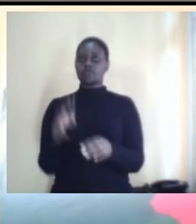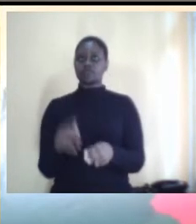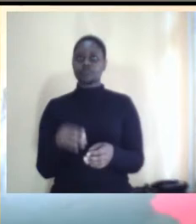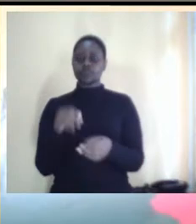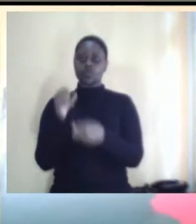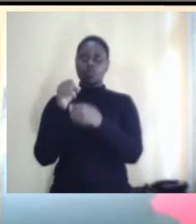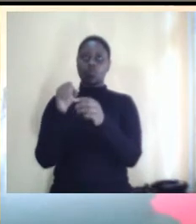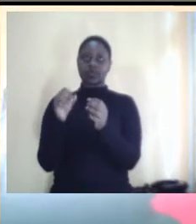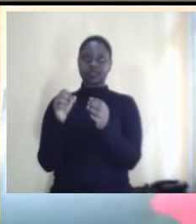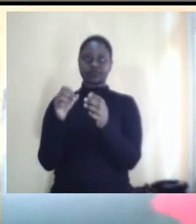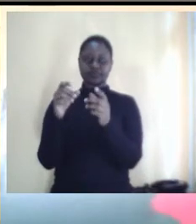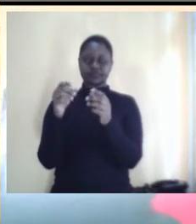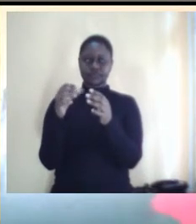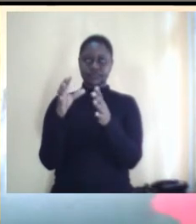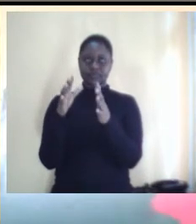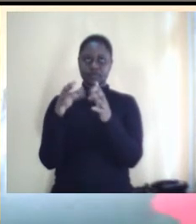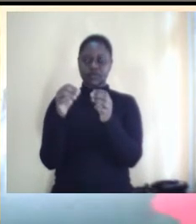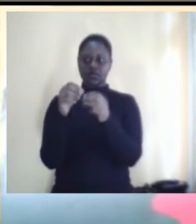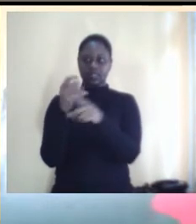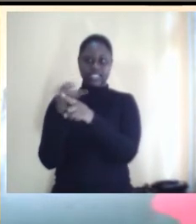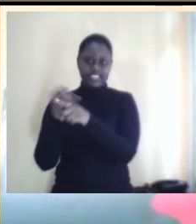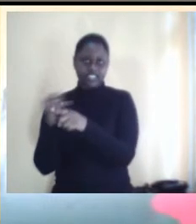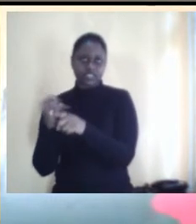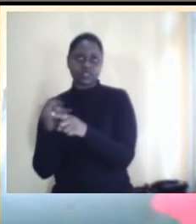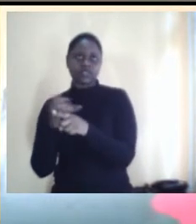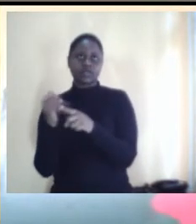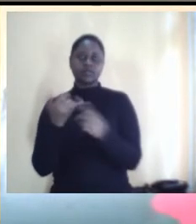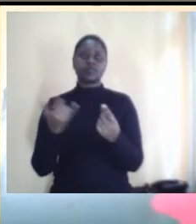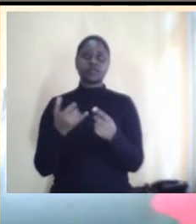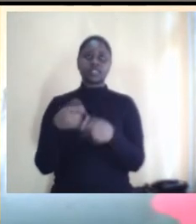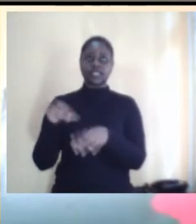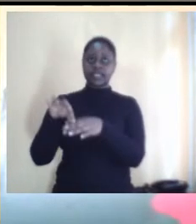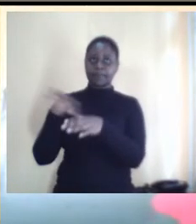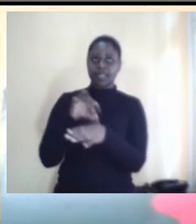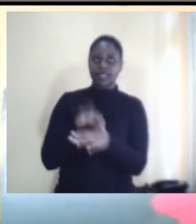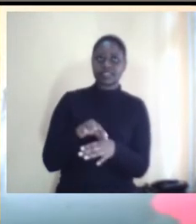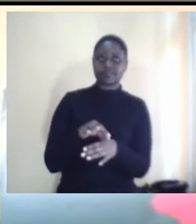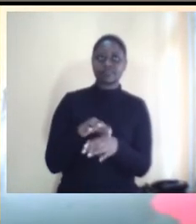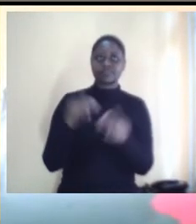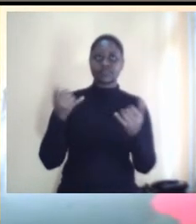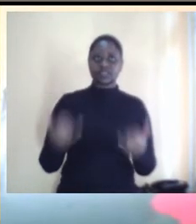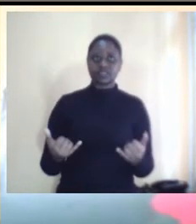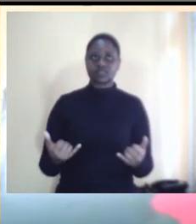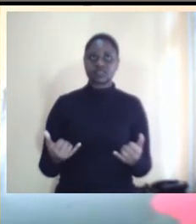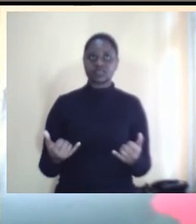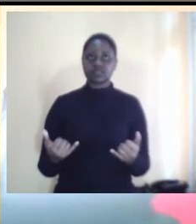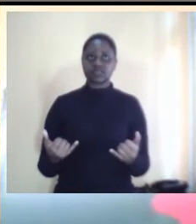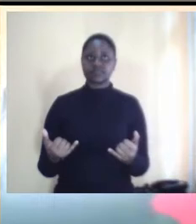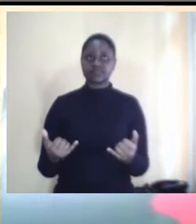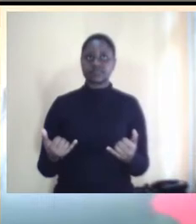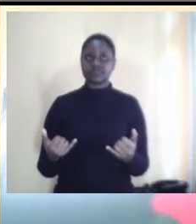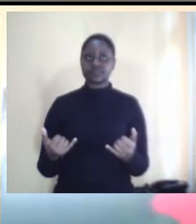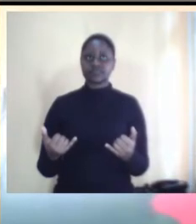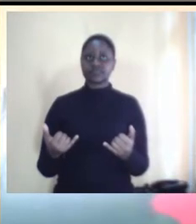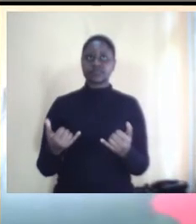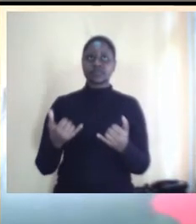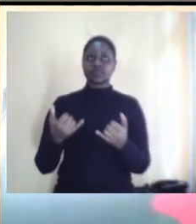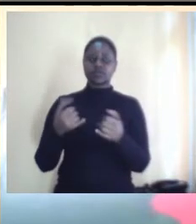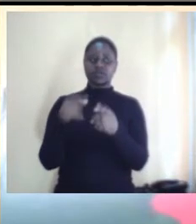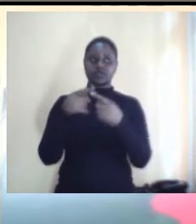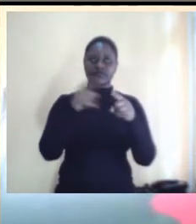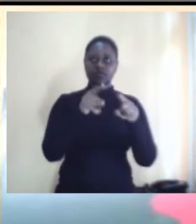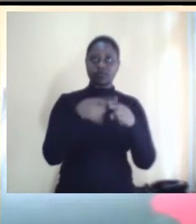learnership in both plant and animal production across these level. Current 86 students are enrolled in